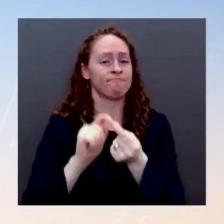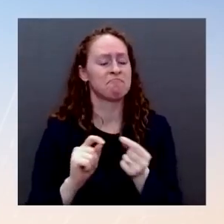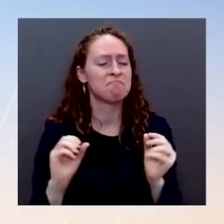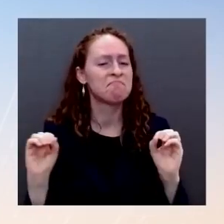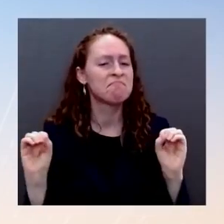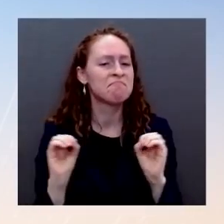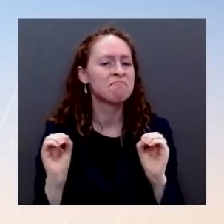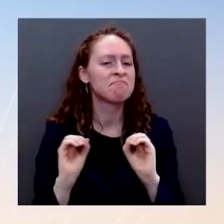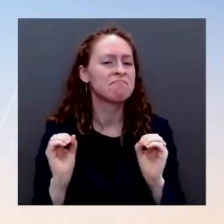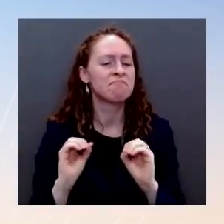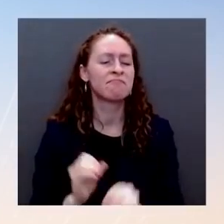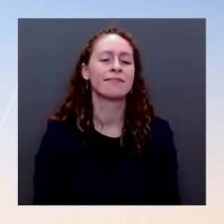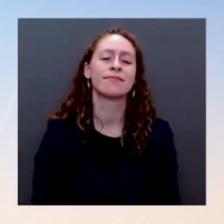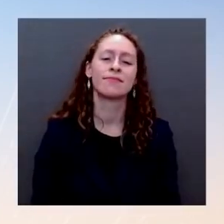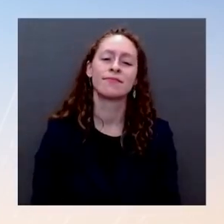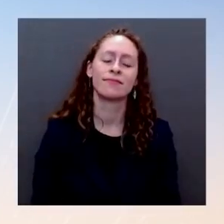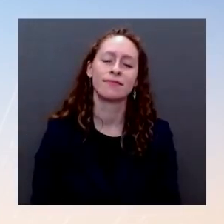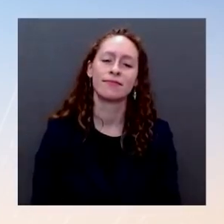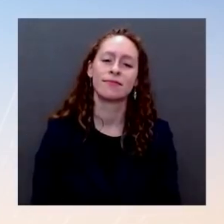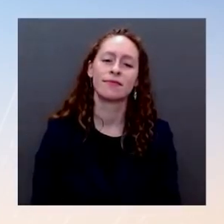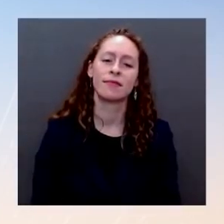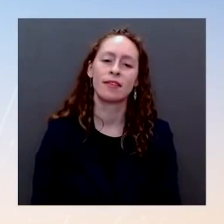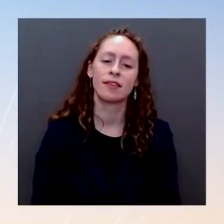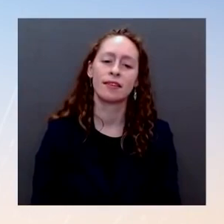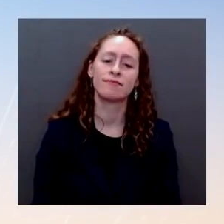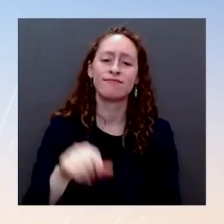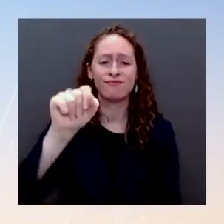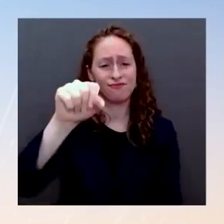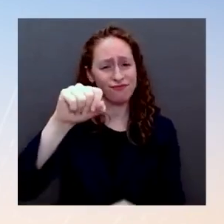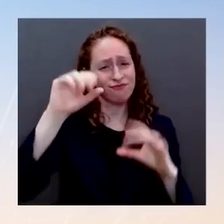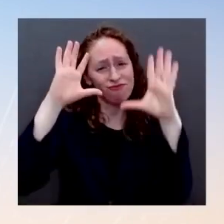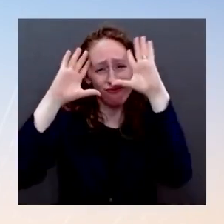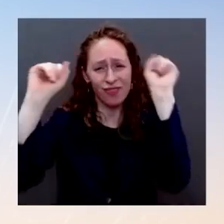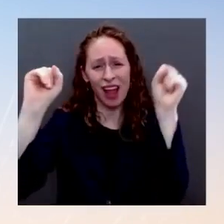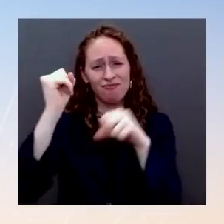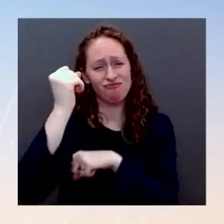child tax credit and what it did to help